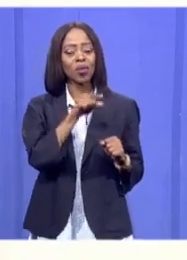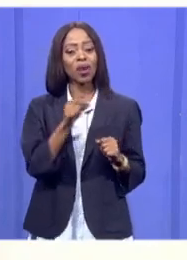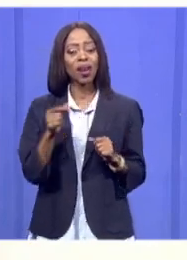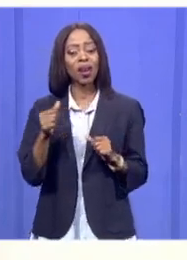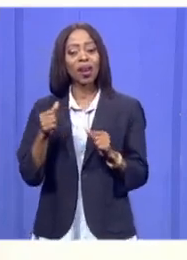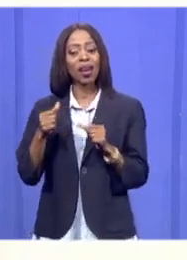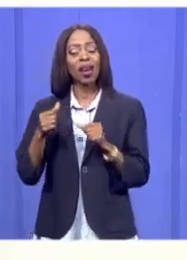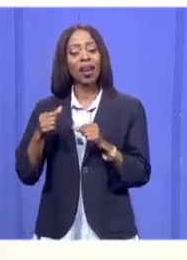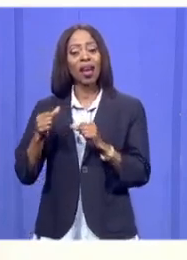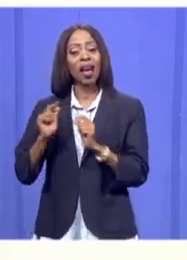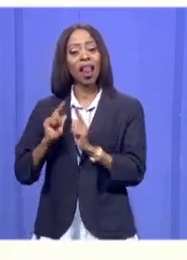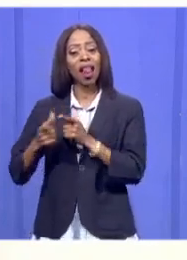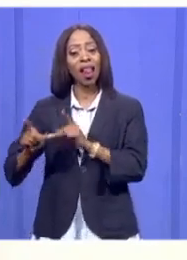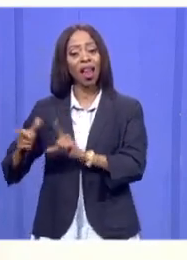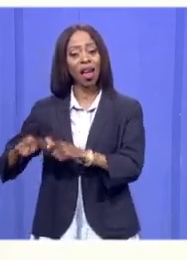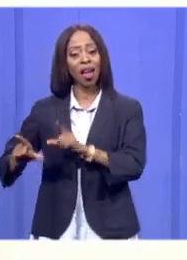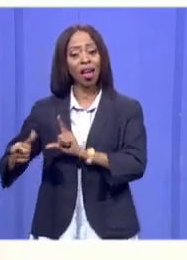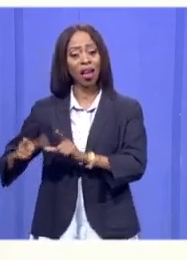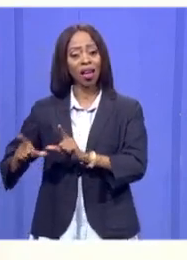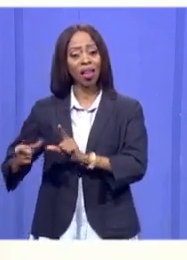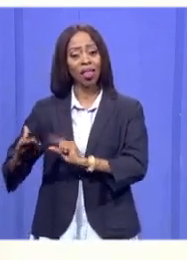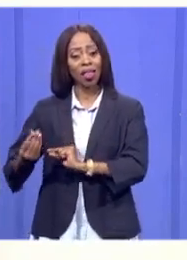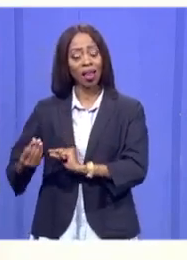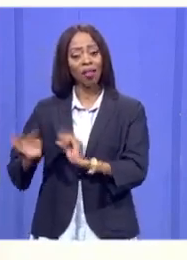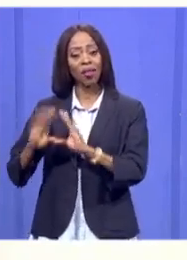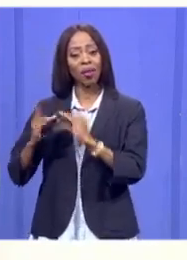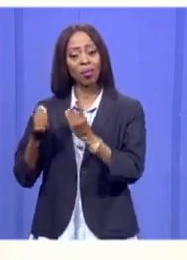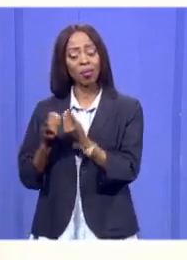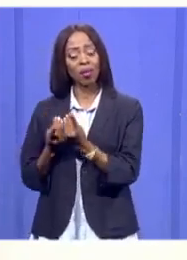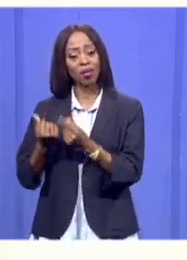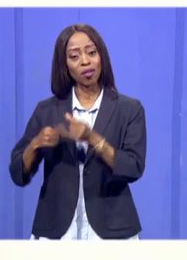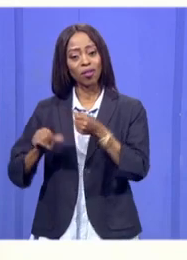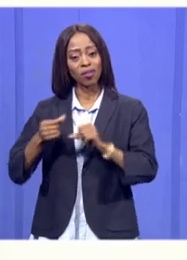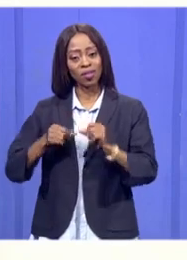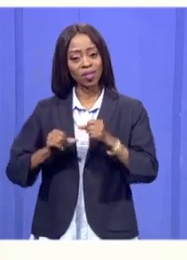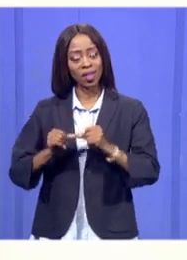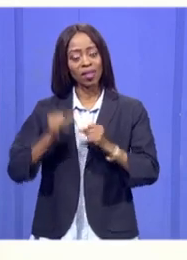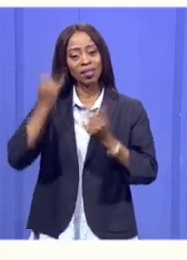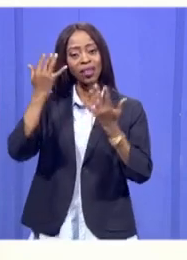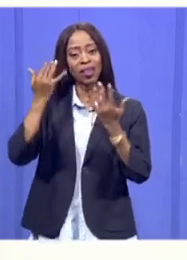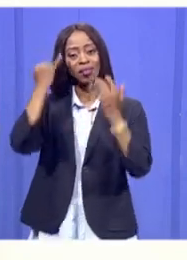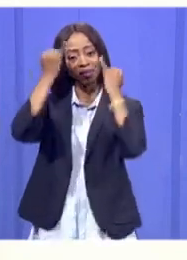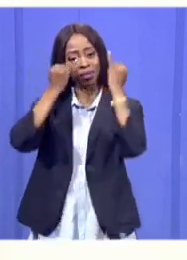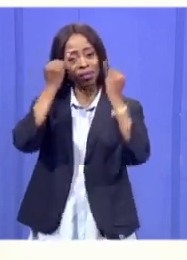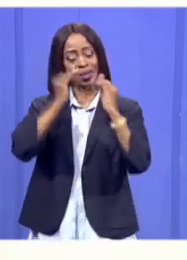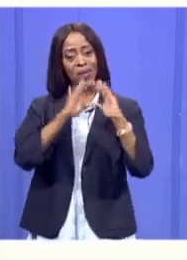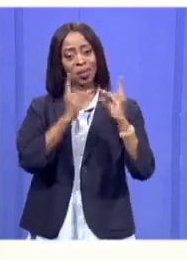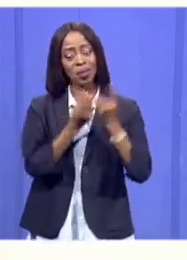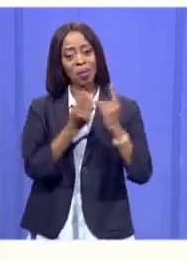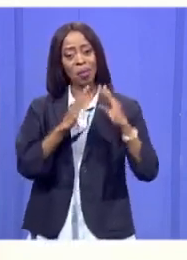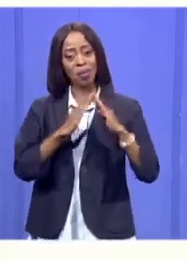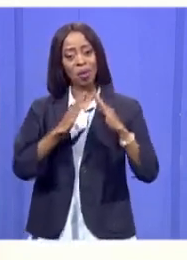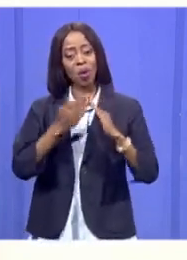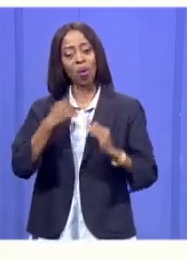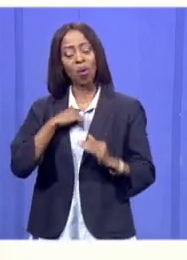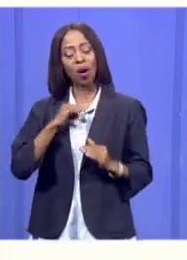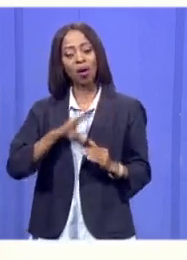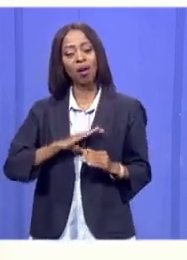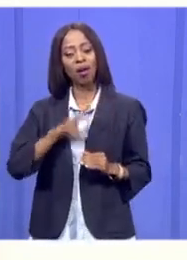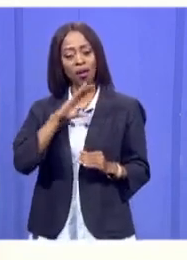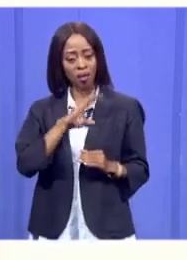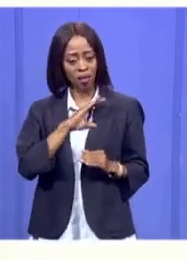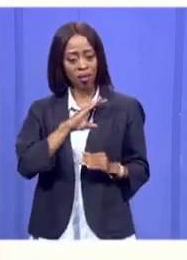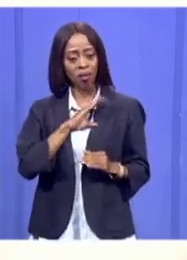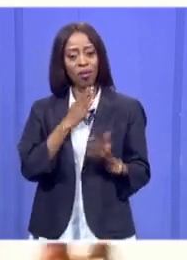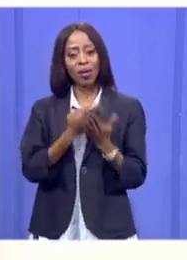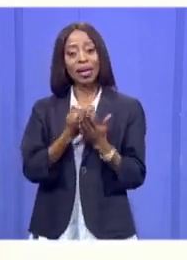at the University of Johannesburg with a partnership with Department of Science Innovation and the Department of Human Settlements, we are confident that we can